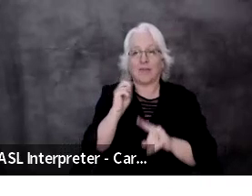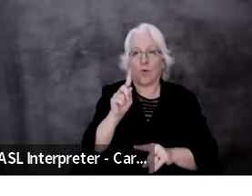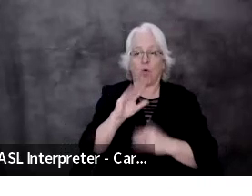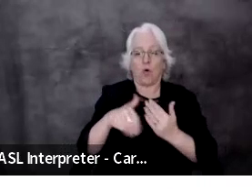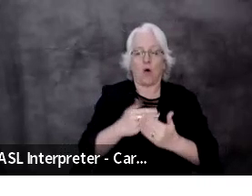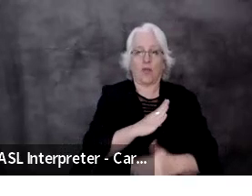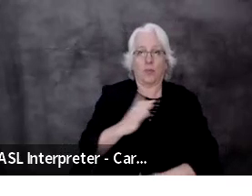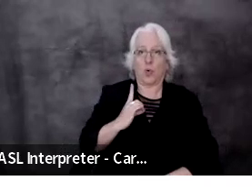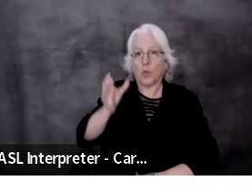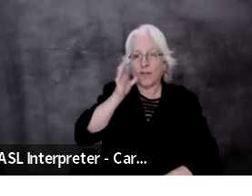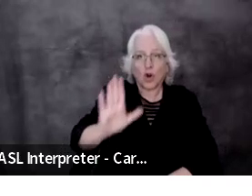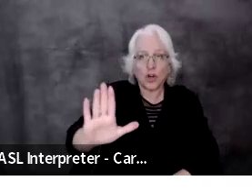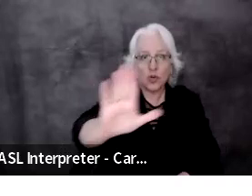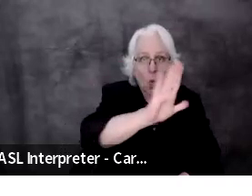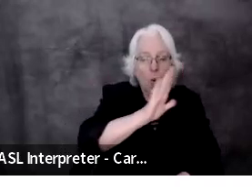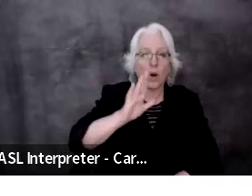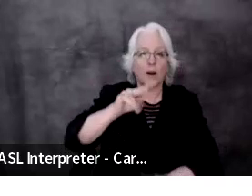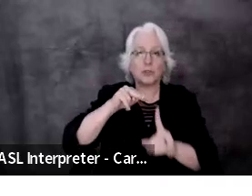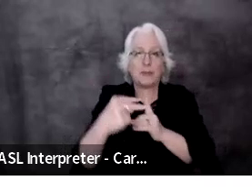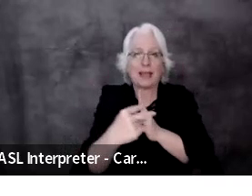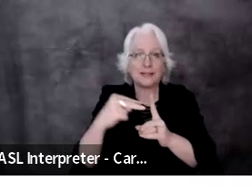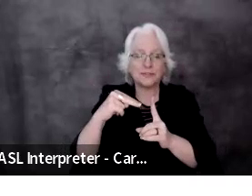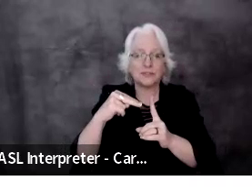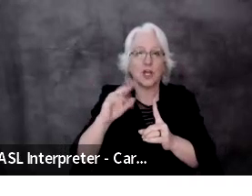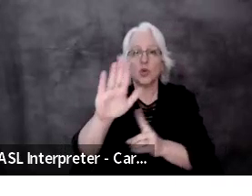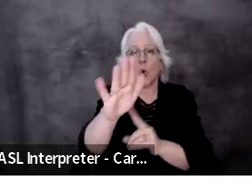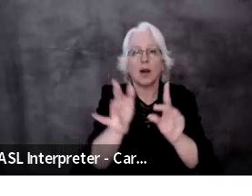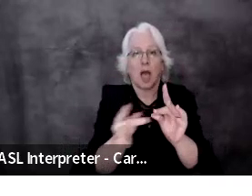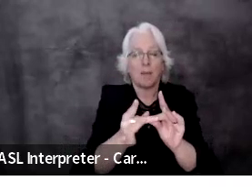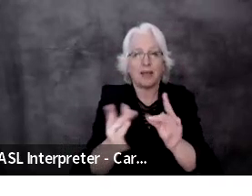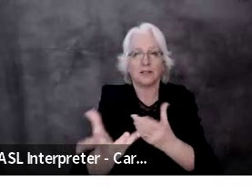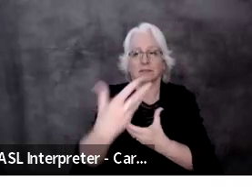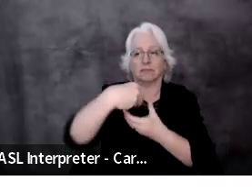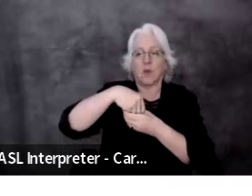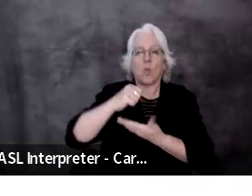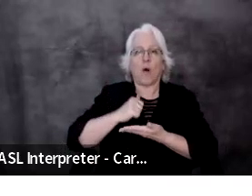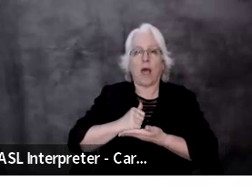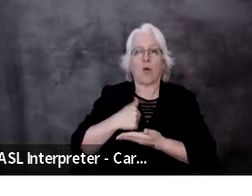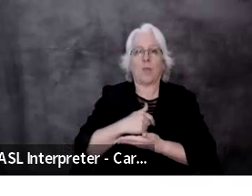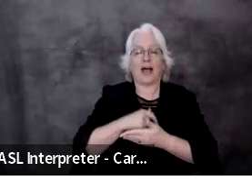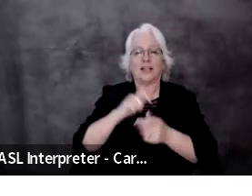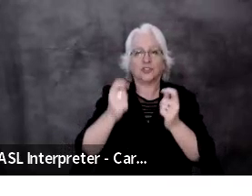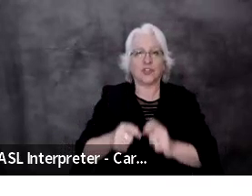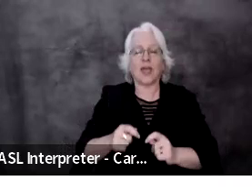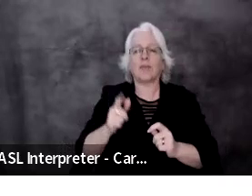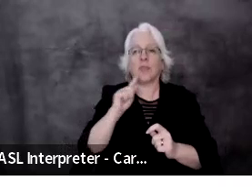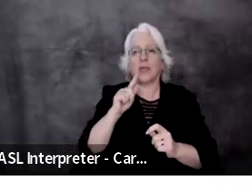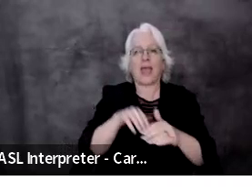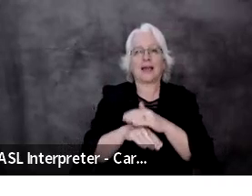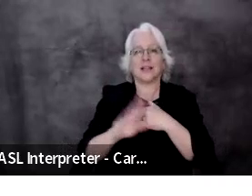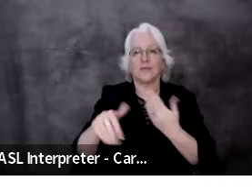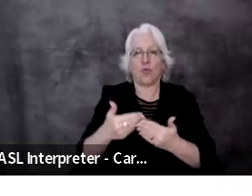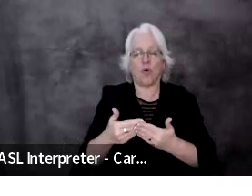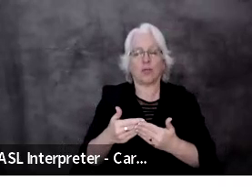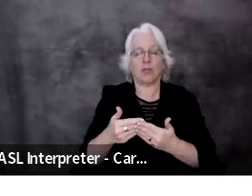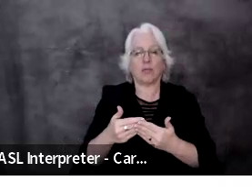your perspectives today. Your comments will help shape our efforts to create access for all, especially